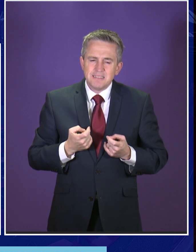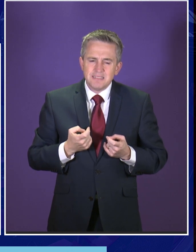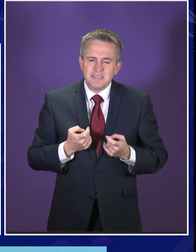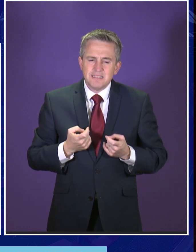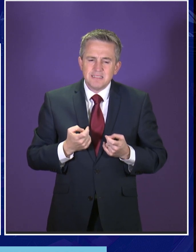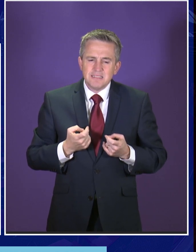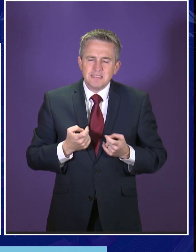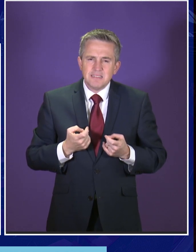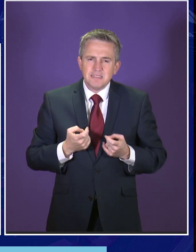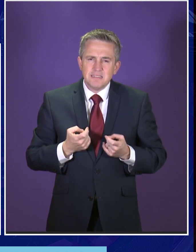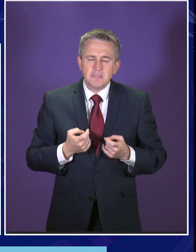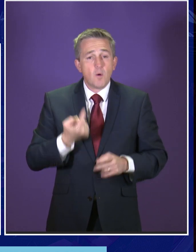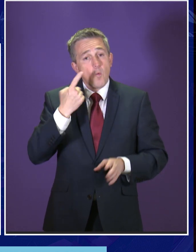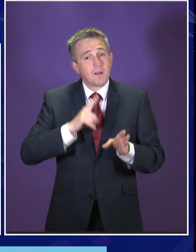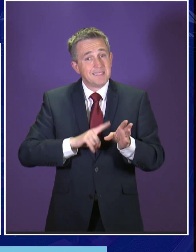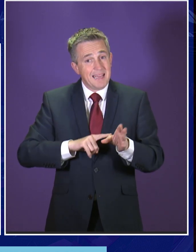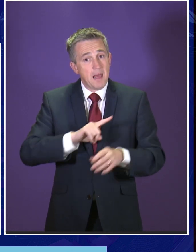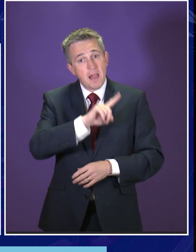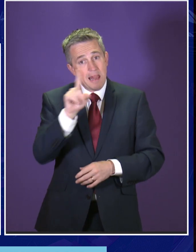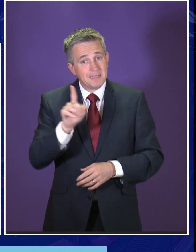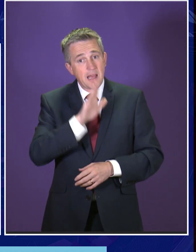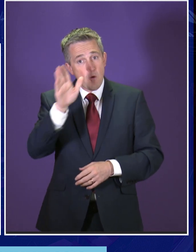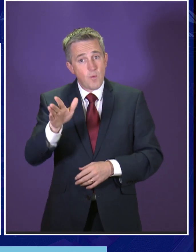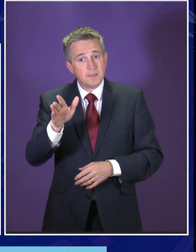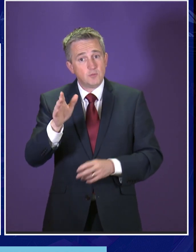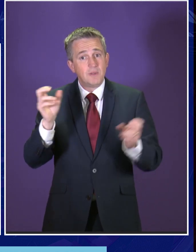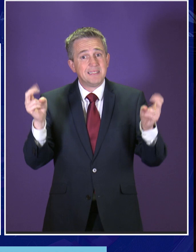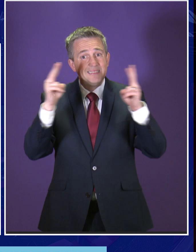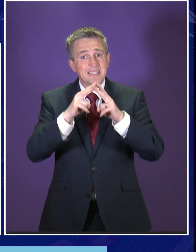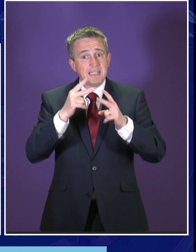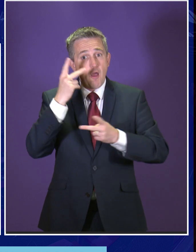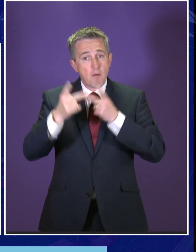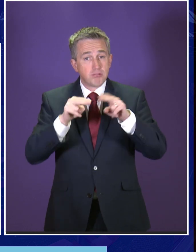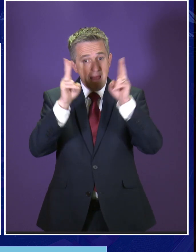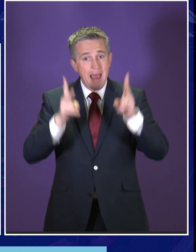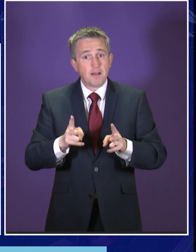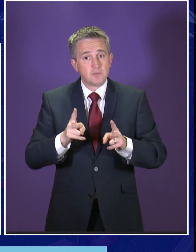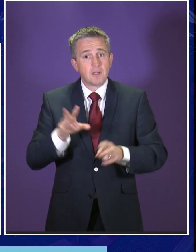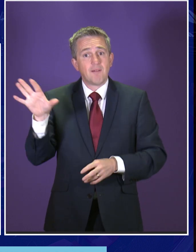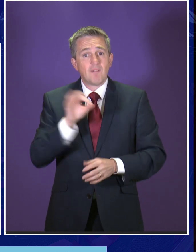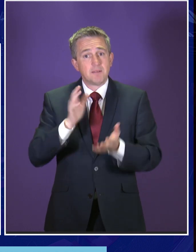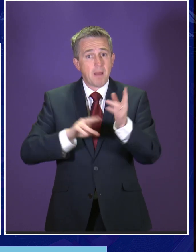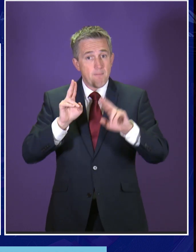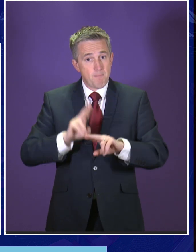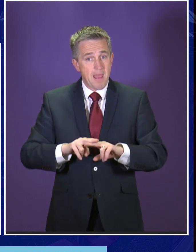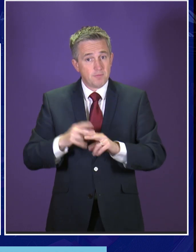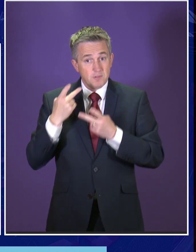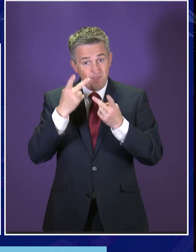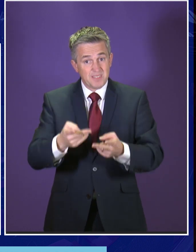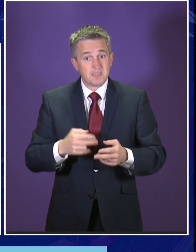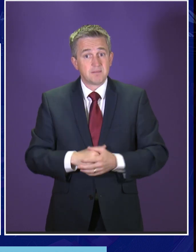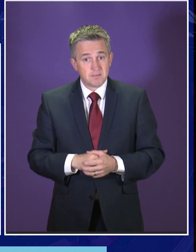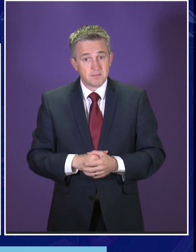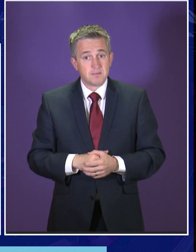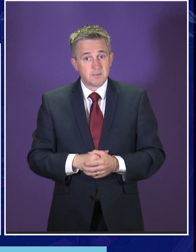And I went back a year later to Sydney Opera House, and I invited my parents to come. And within that